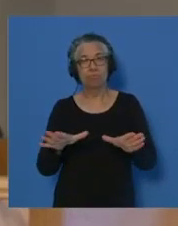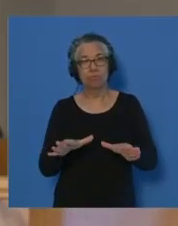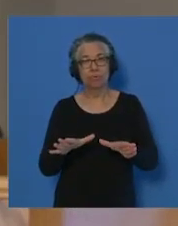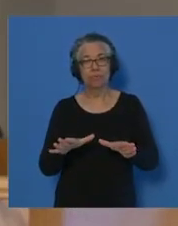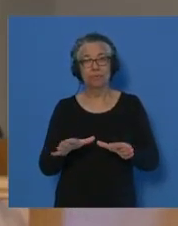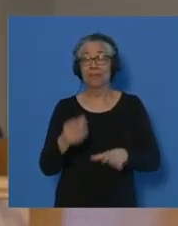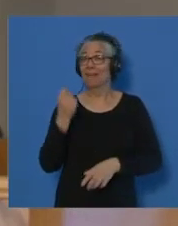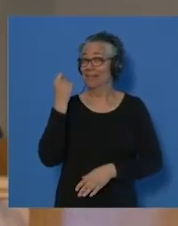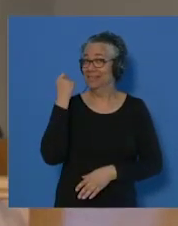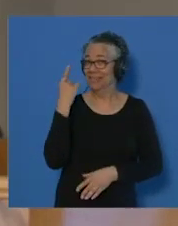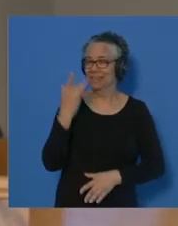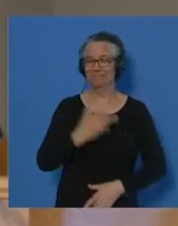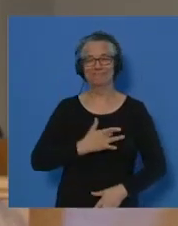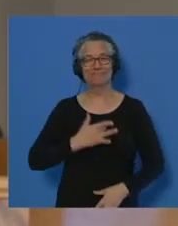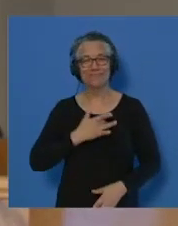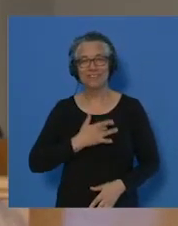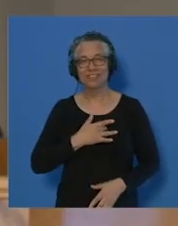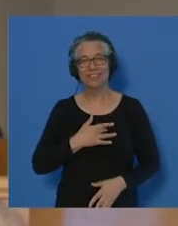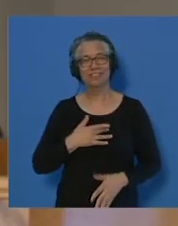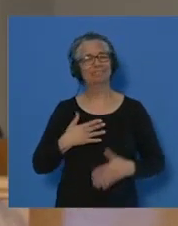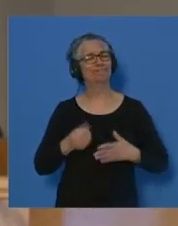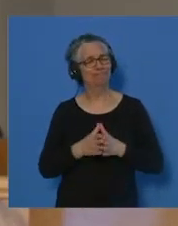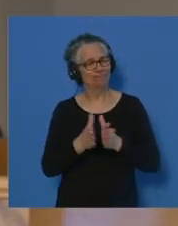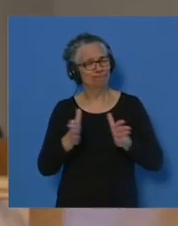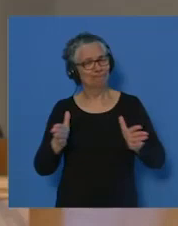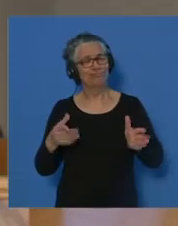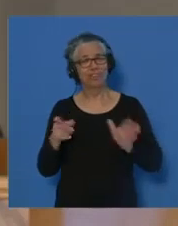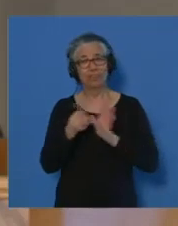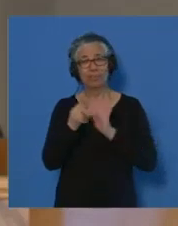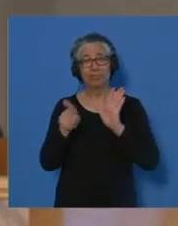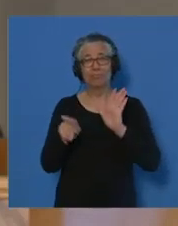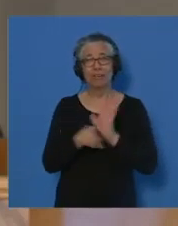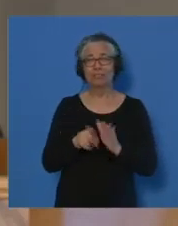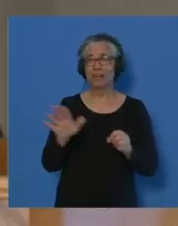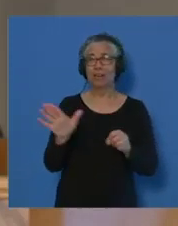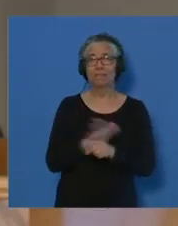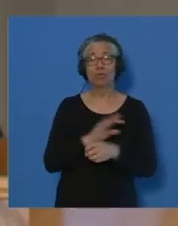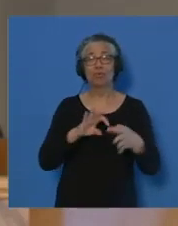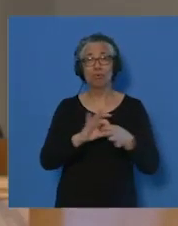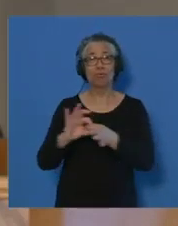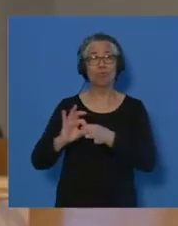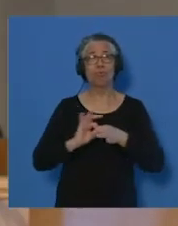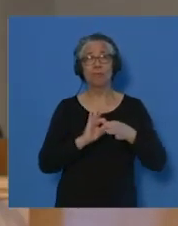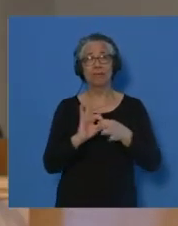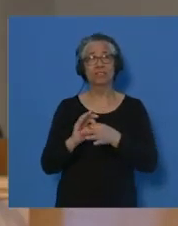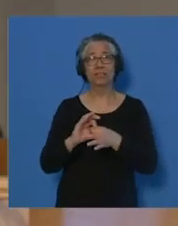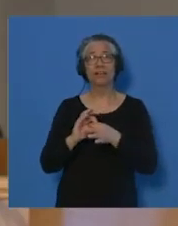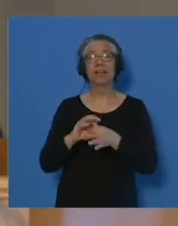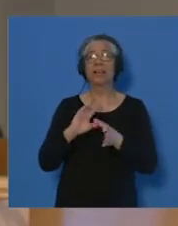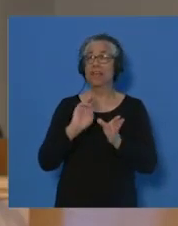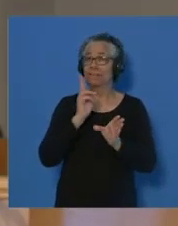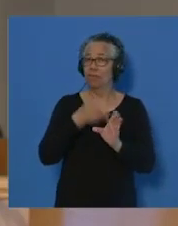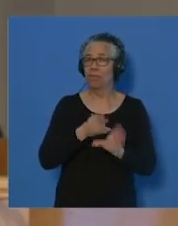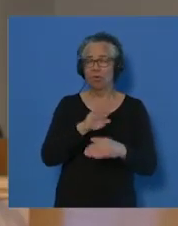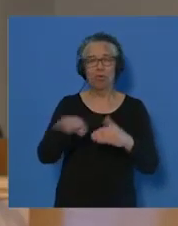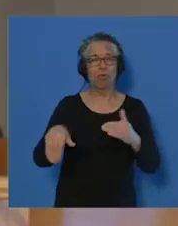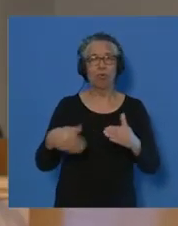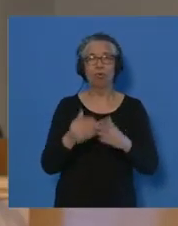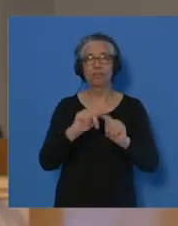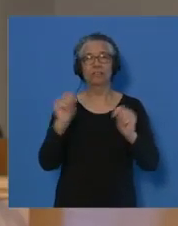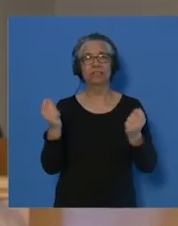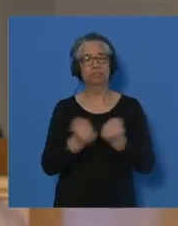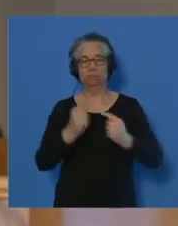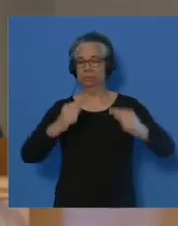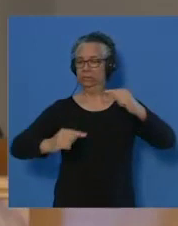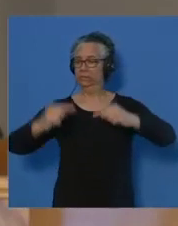understanding and appreciation of the general principles, as well as the full cooperation and involvement of the entire team at all